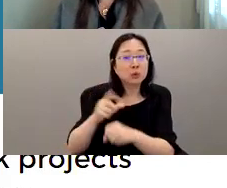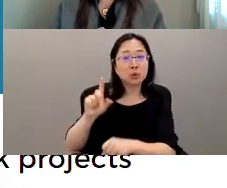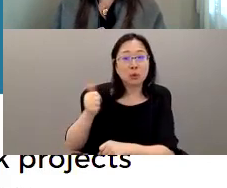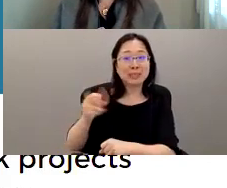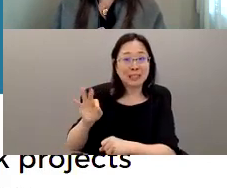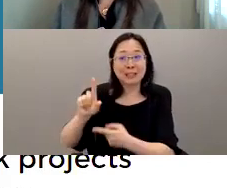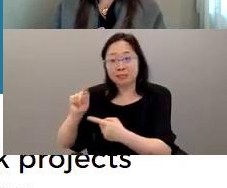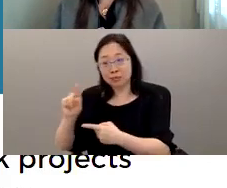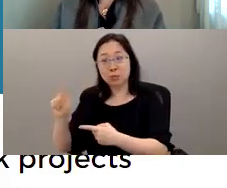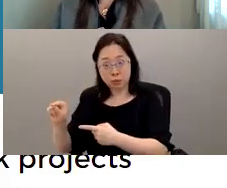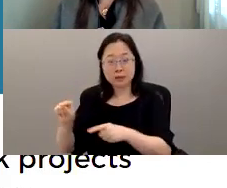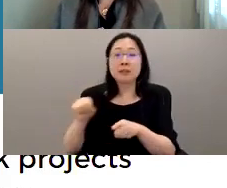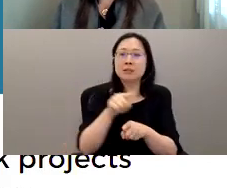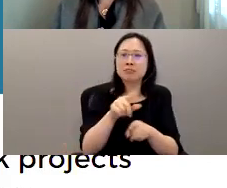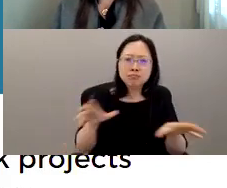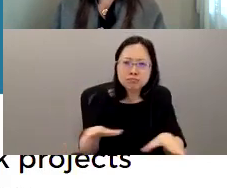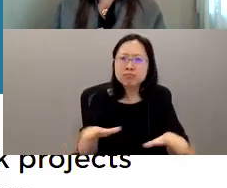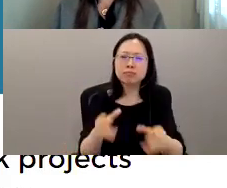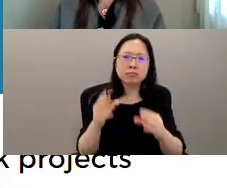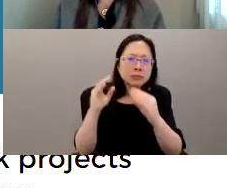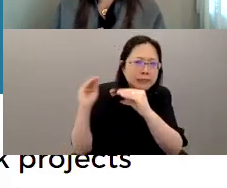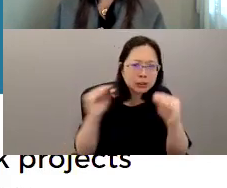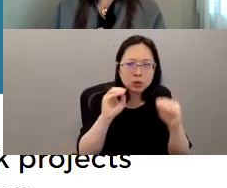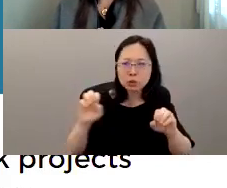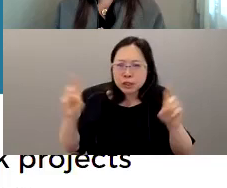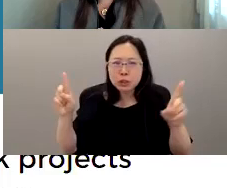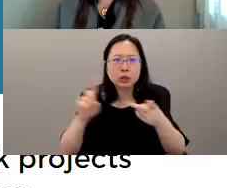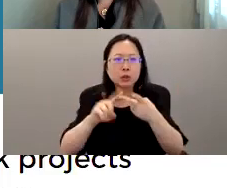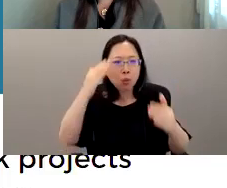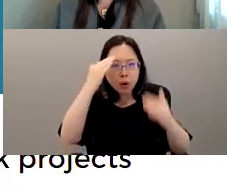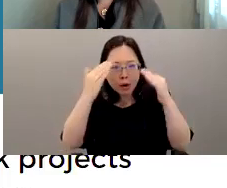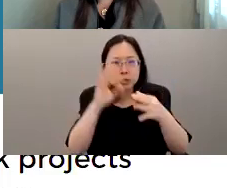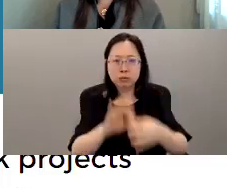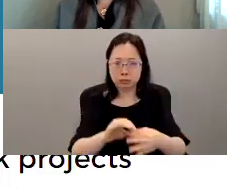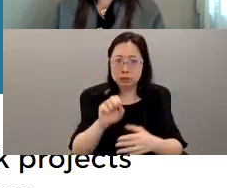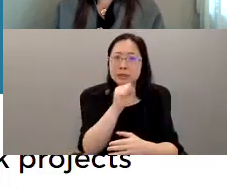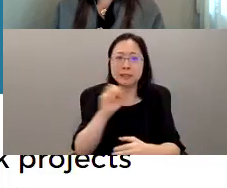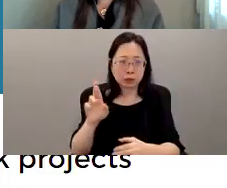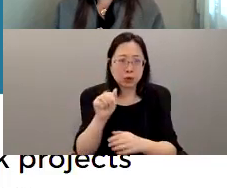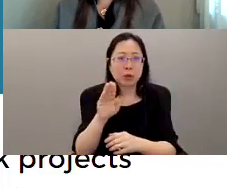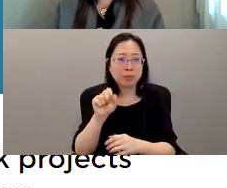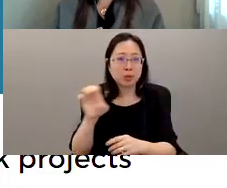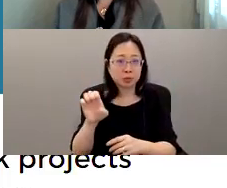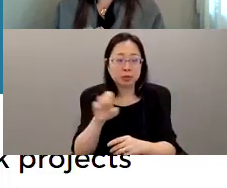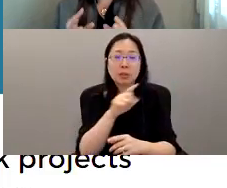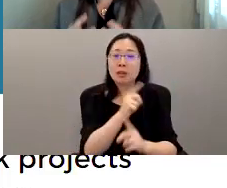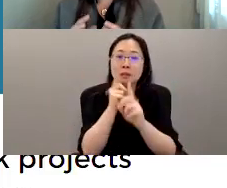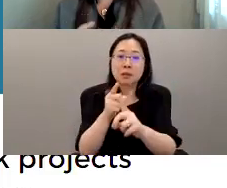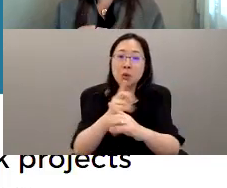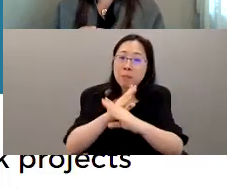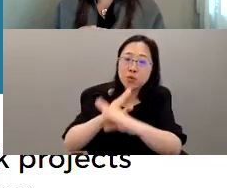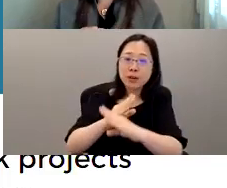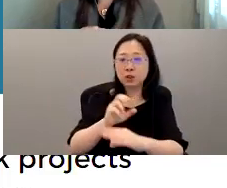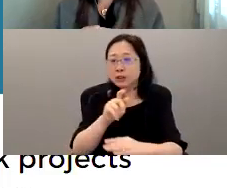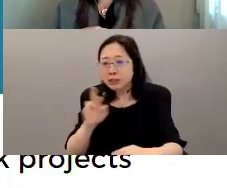promote education and awareness of seniors abuse and prevention to seniors and community members in